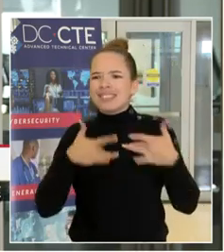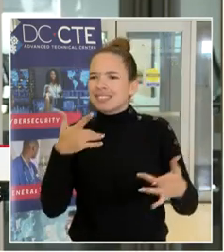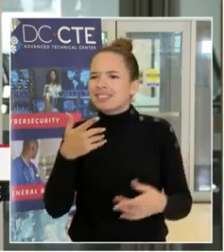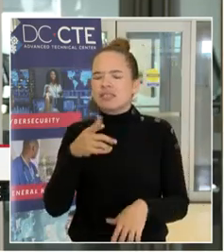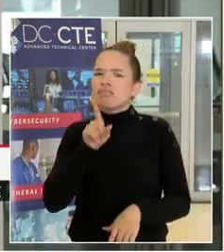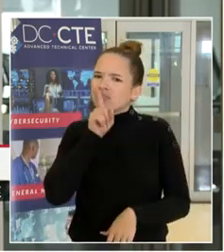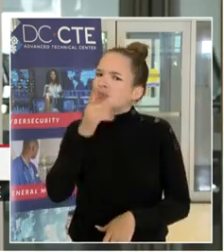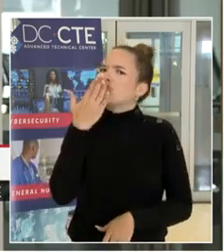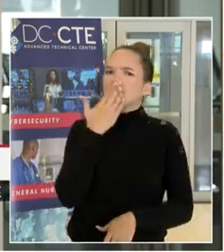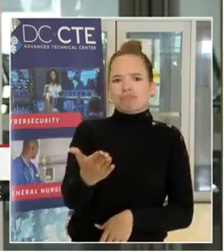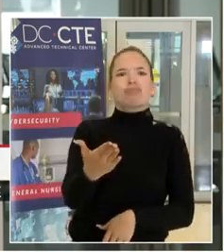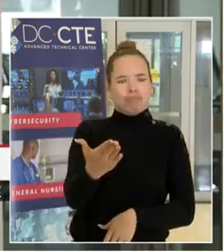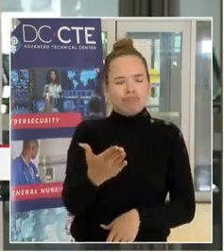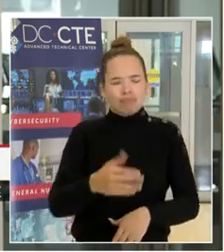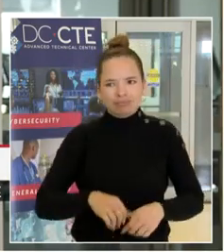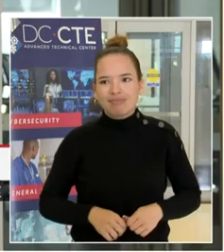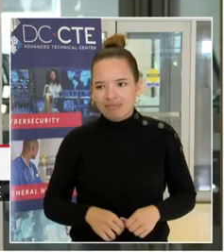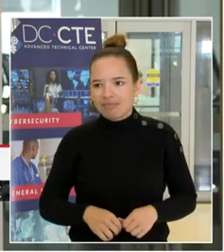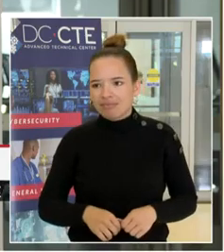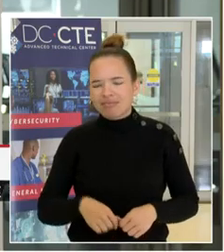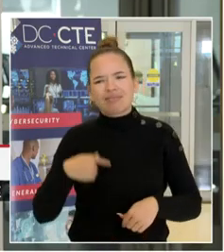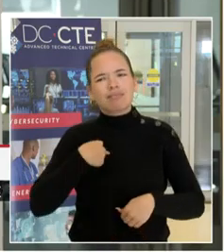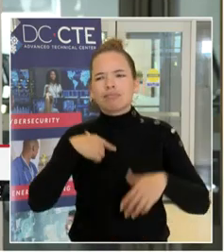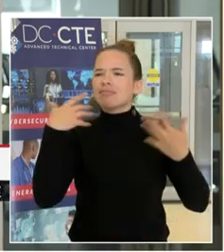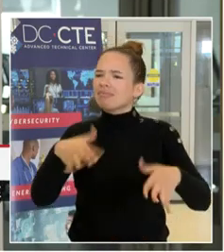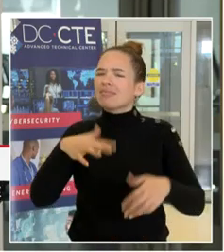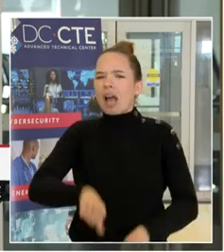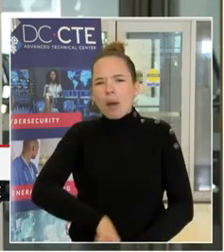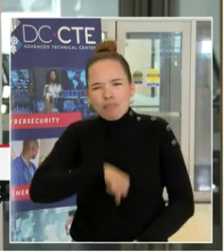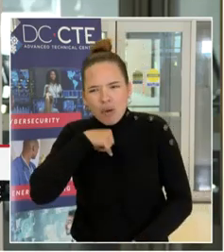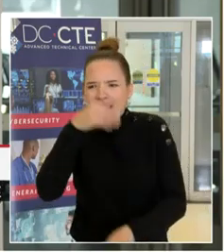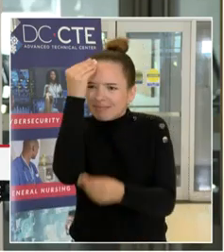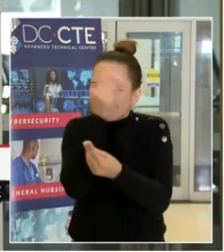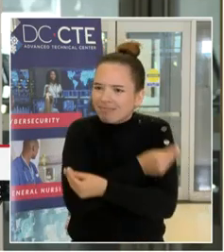am proud to announce that this year we have more than